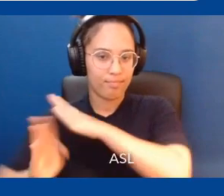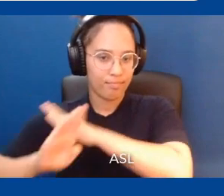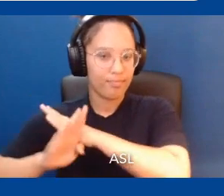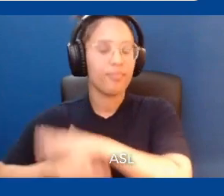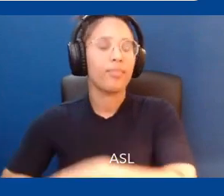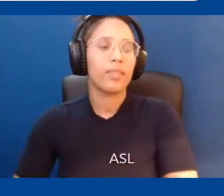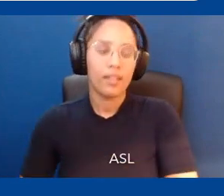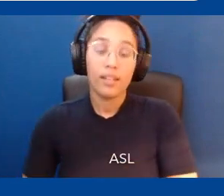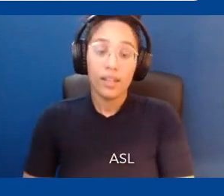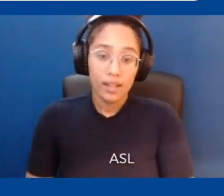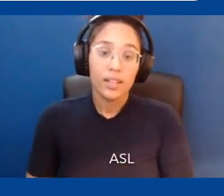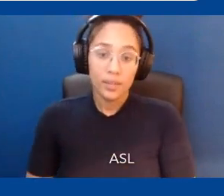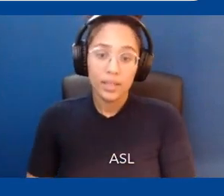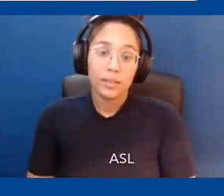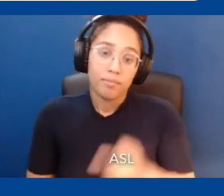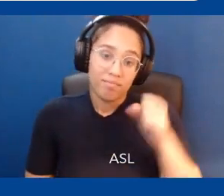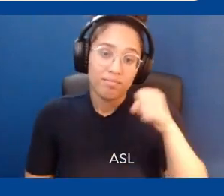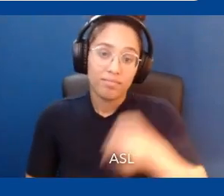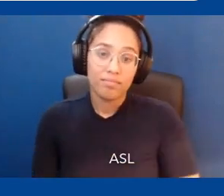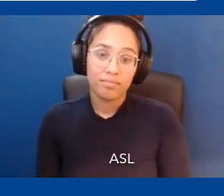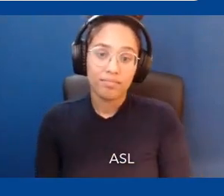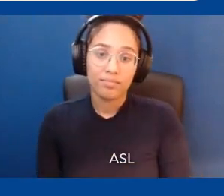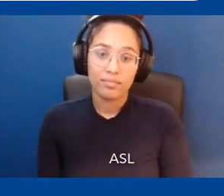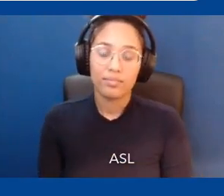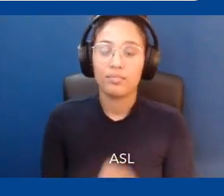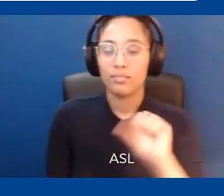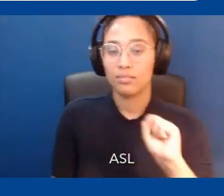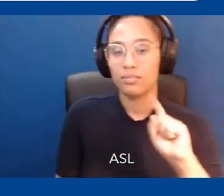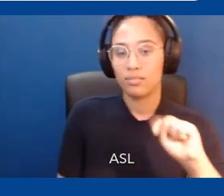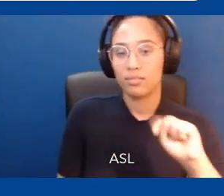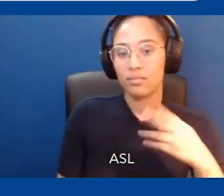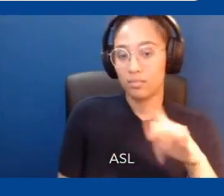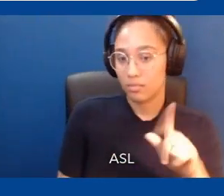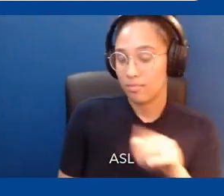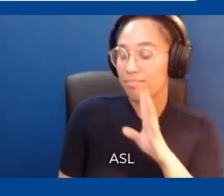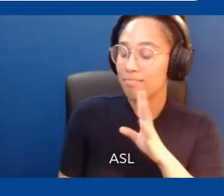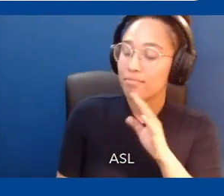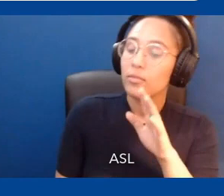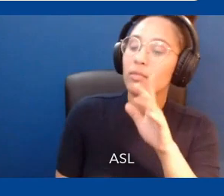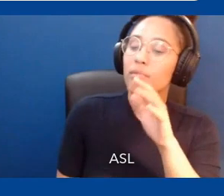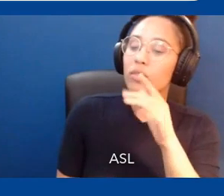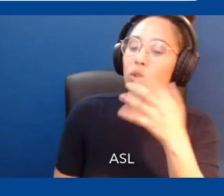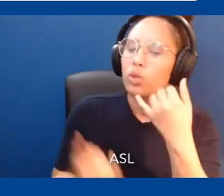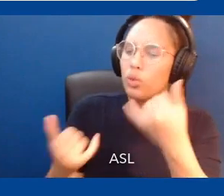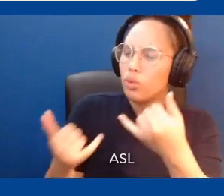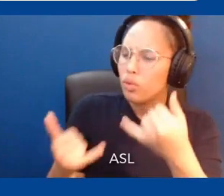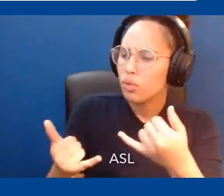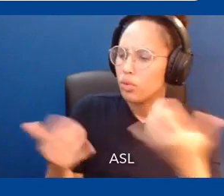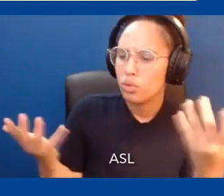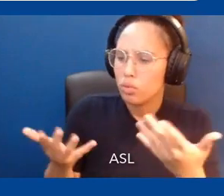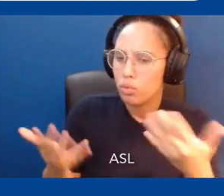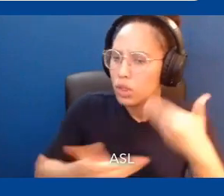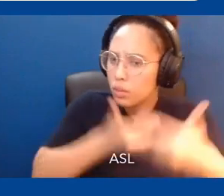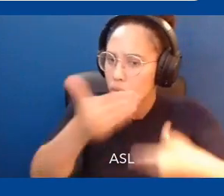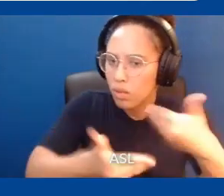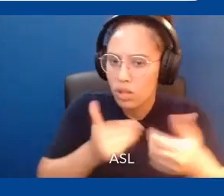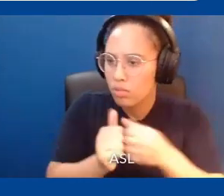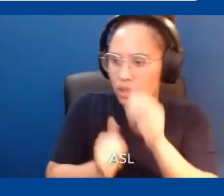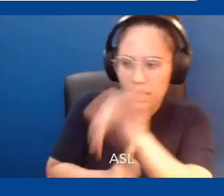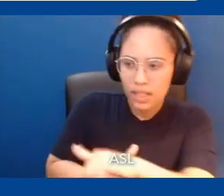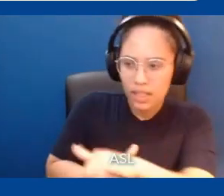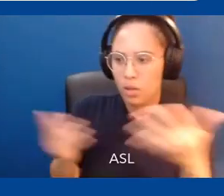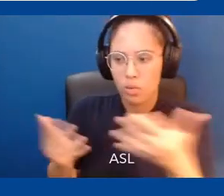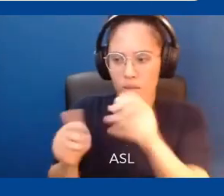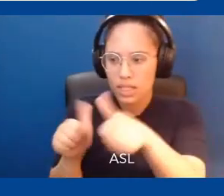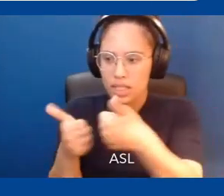yeah. This is Stephanie. So right now, what's the progress on that, or what are the challenges